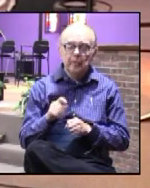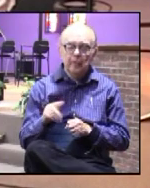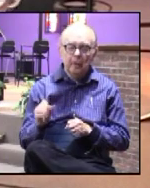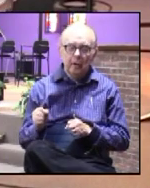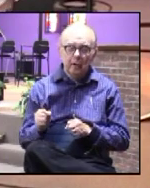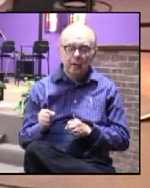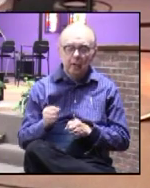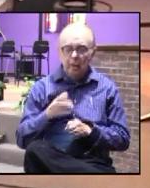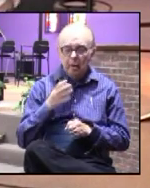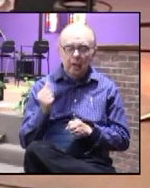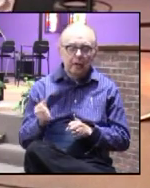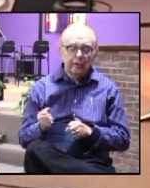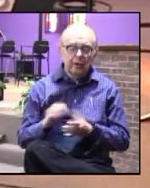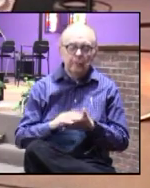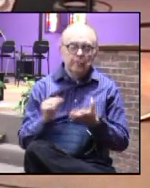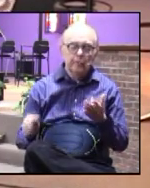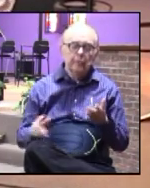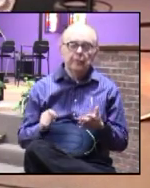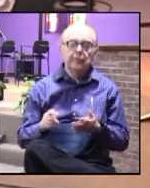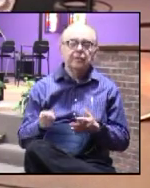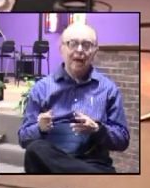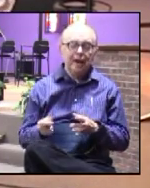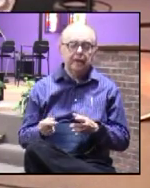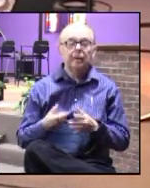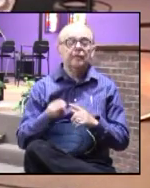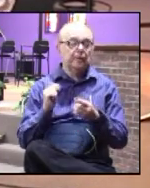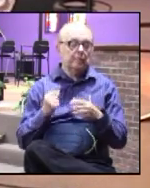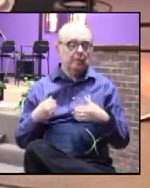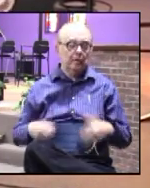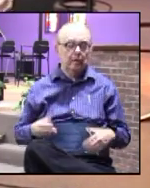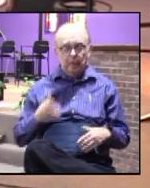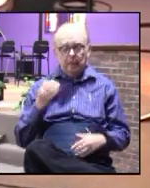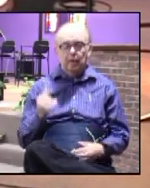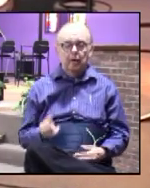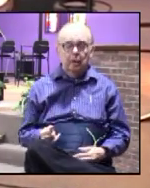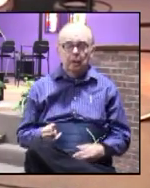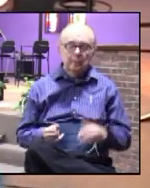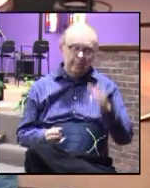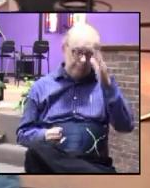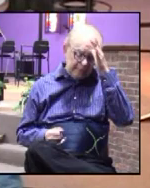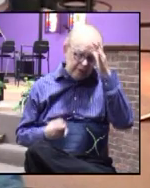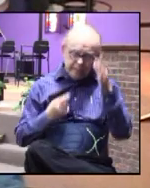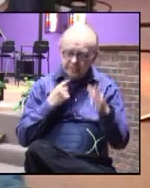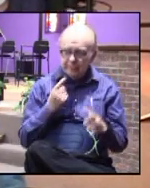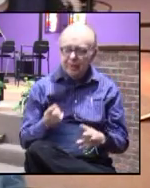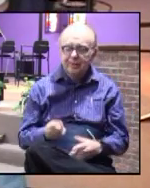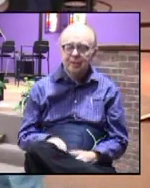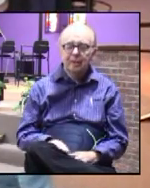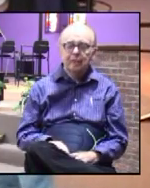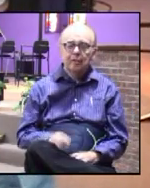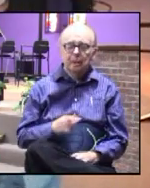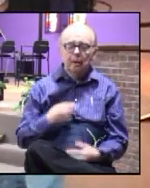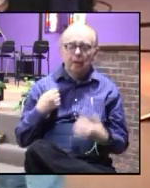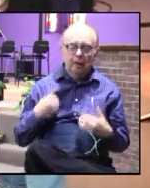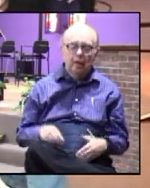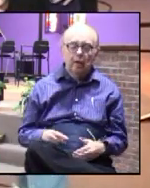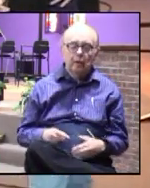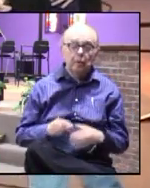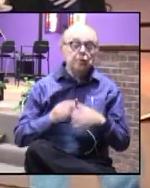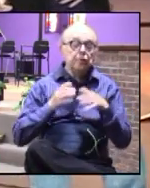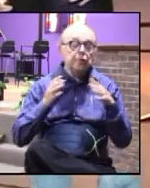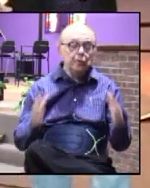She forgot to take the tag off of it. Because he says, these pants are too